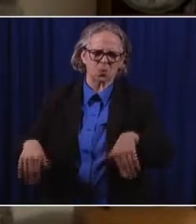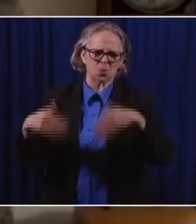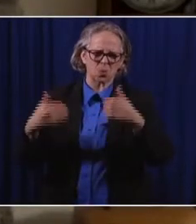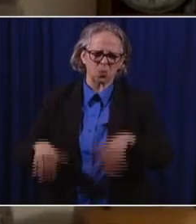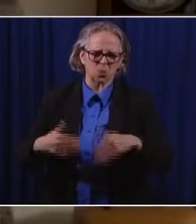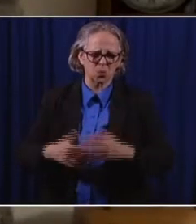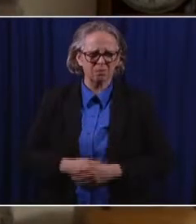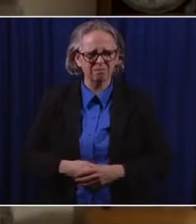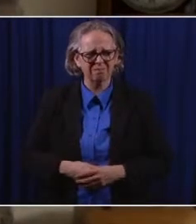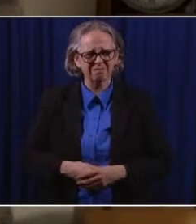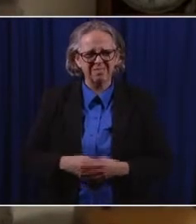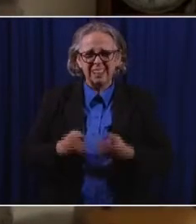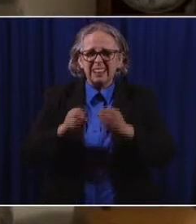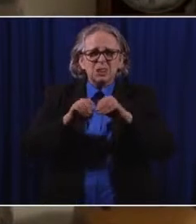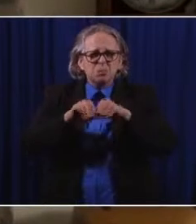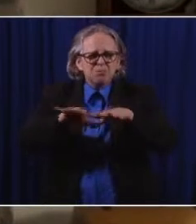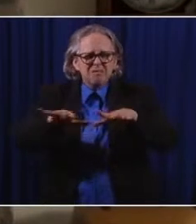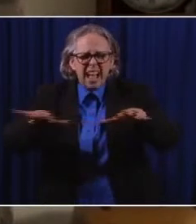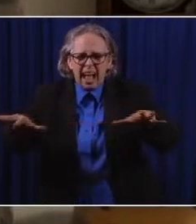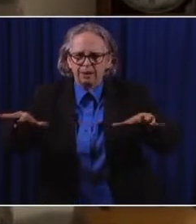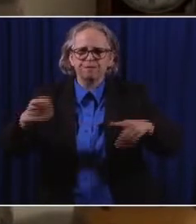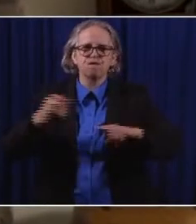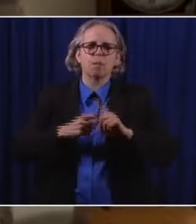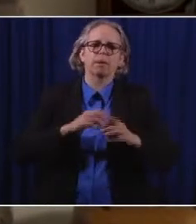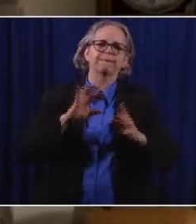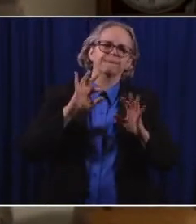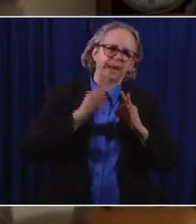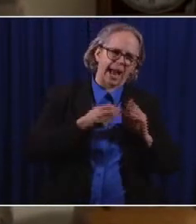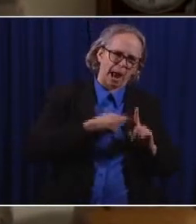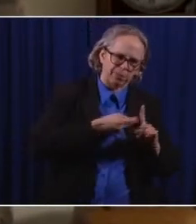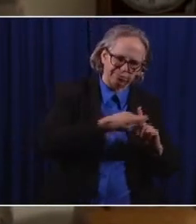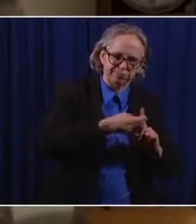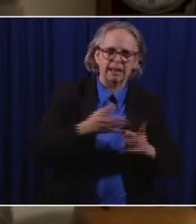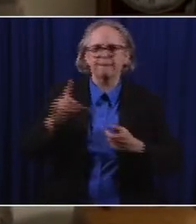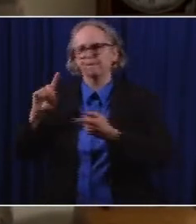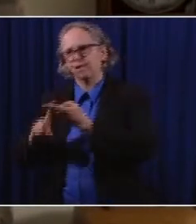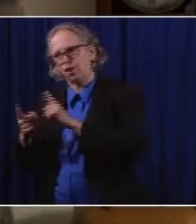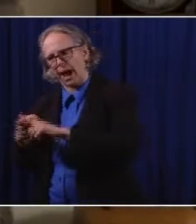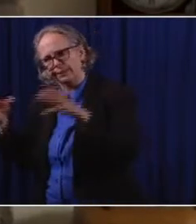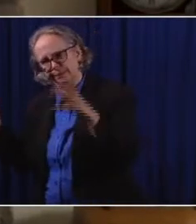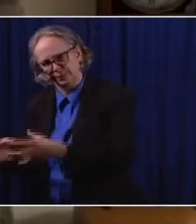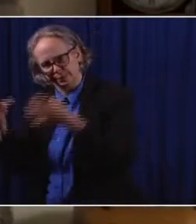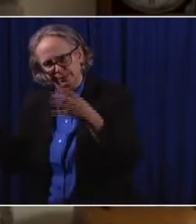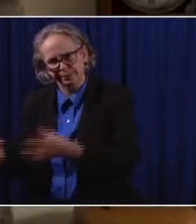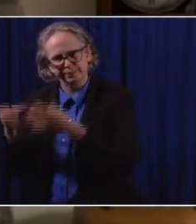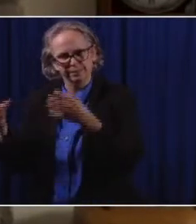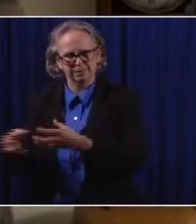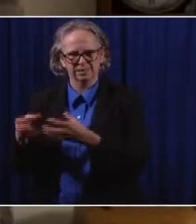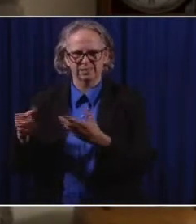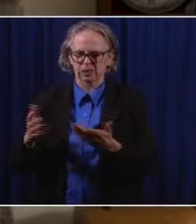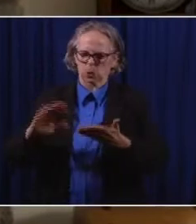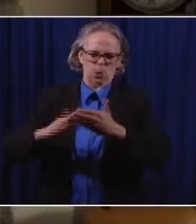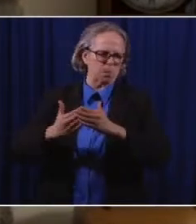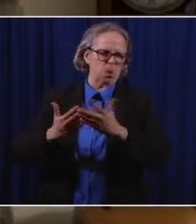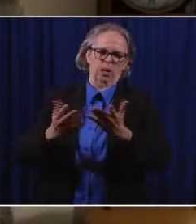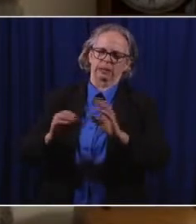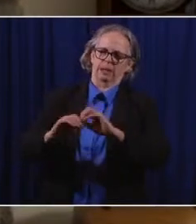has spread from family and friends just getting together, household transmissions, and community spread. Butler